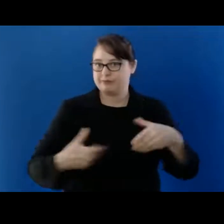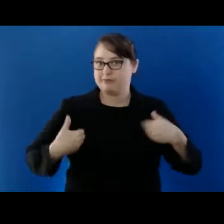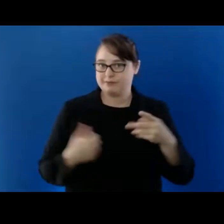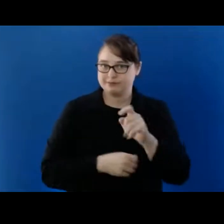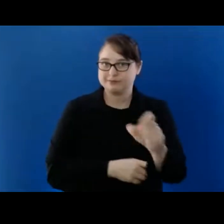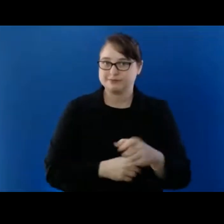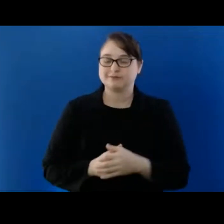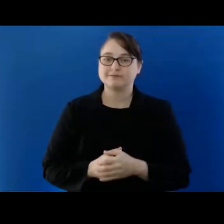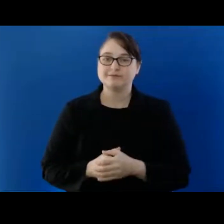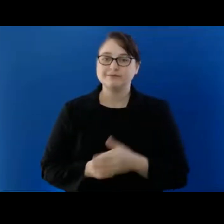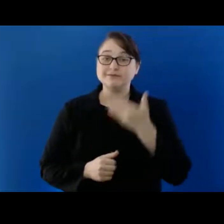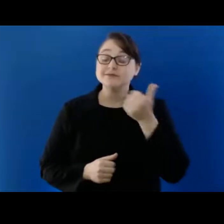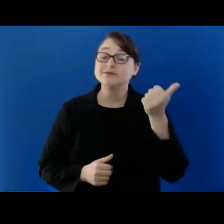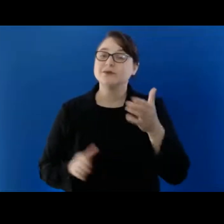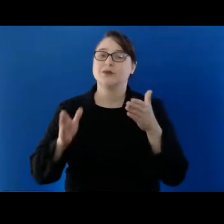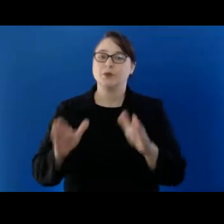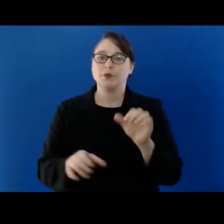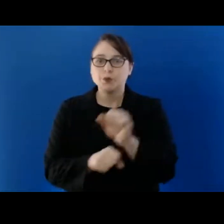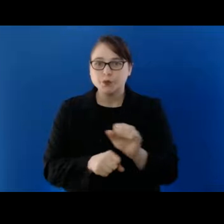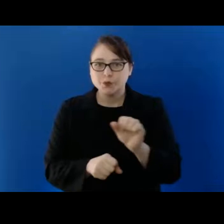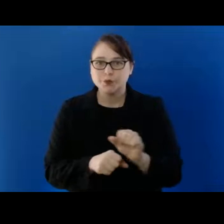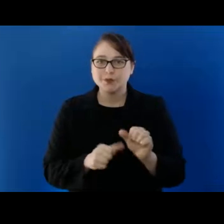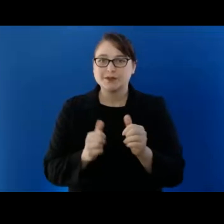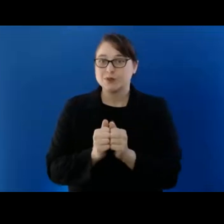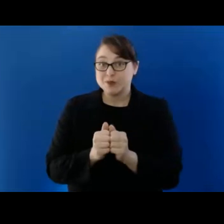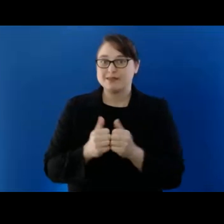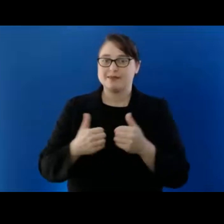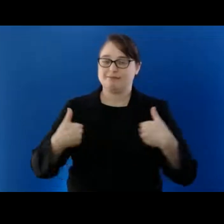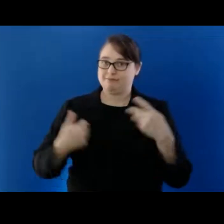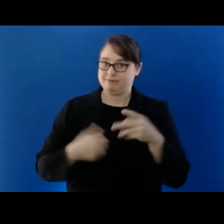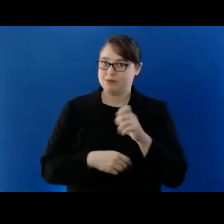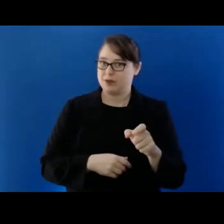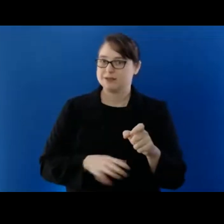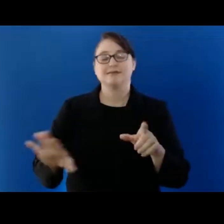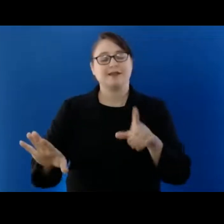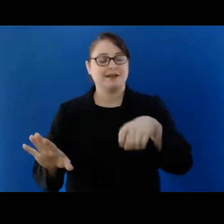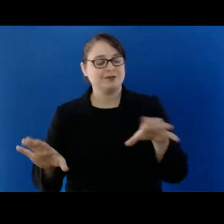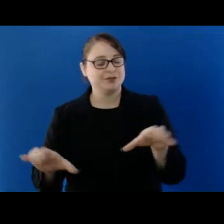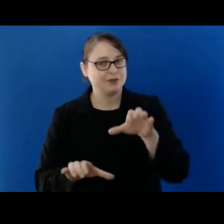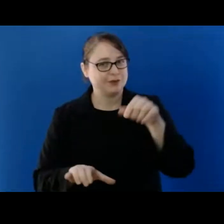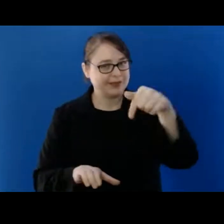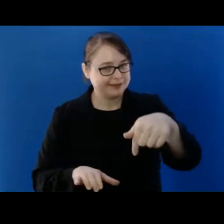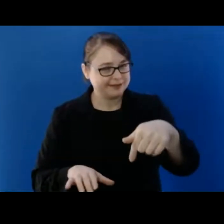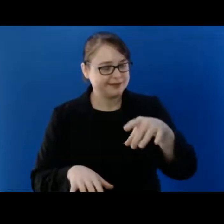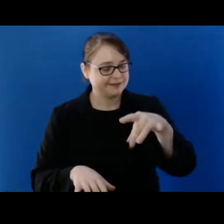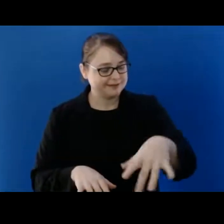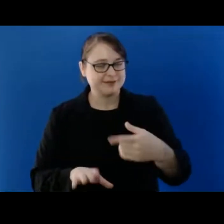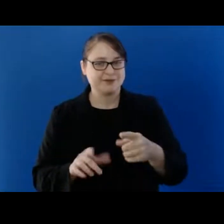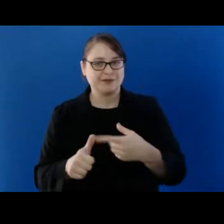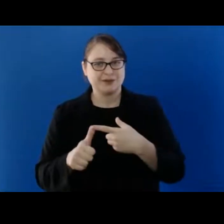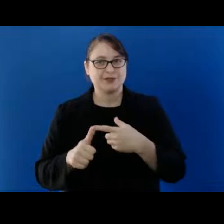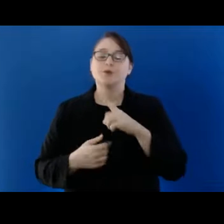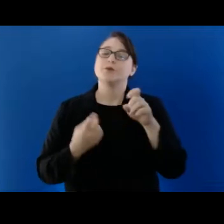The best way to work with monkeypox, and I got to do this first. When people